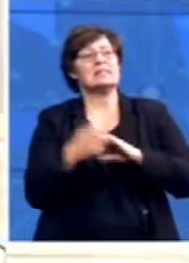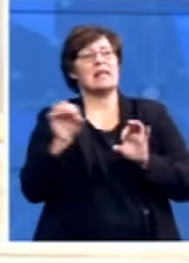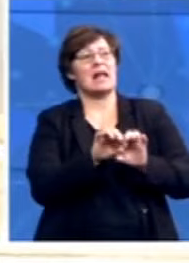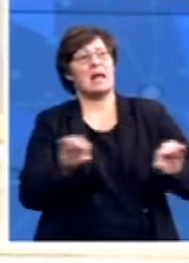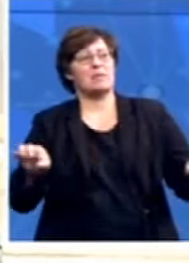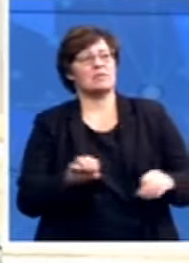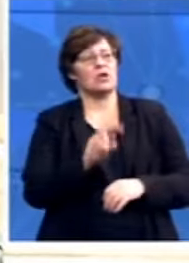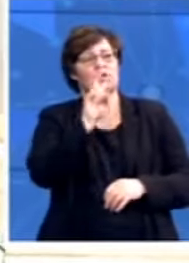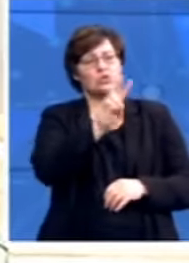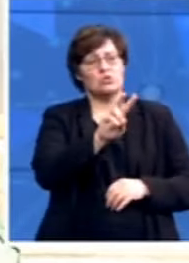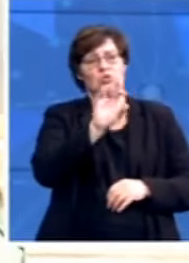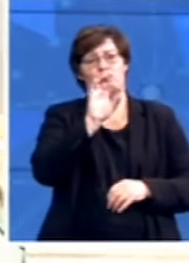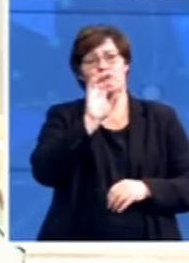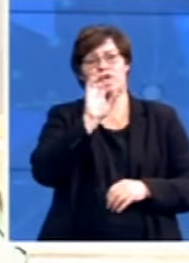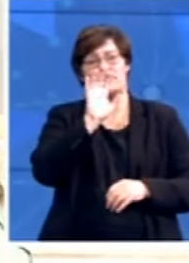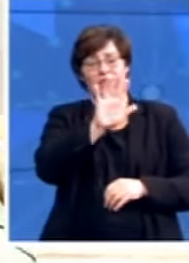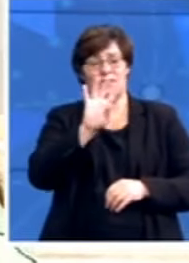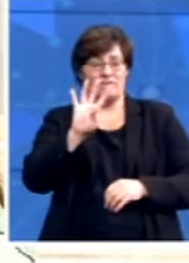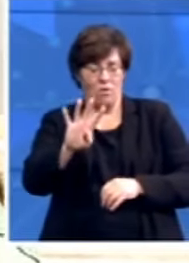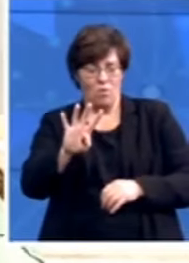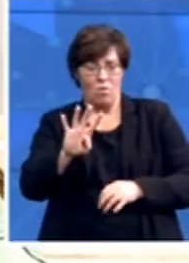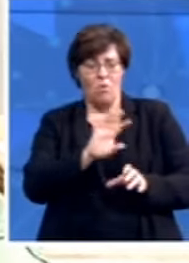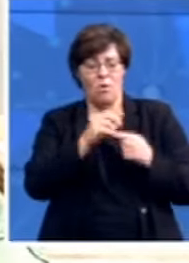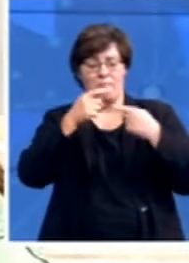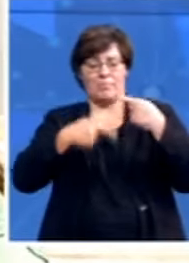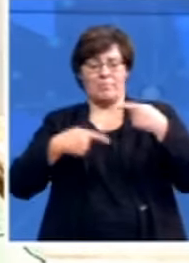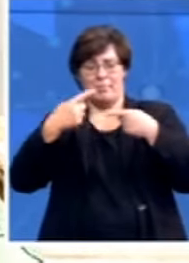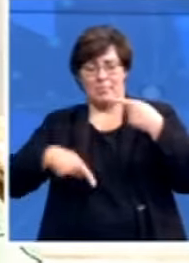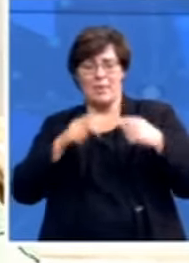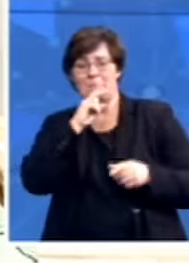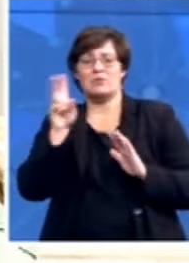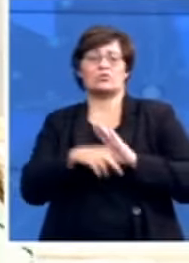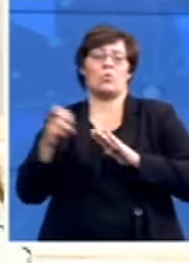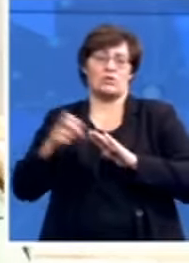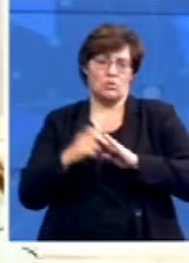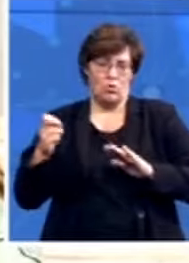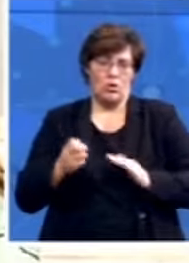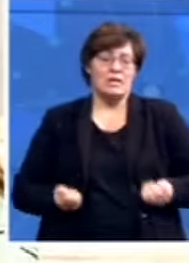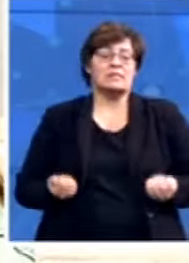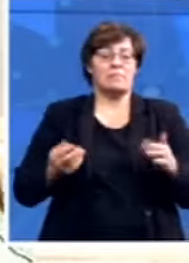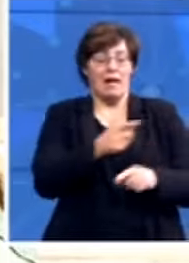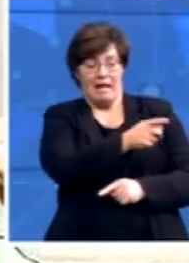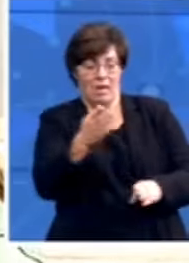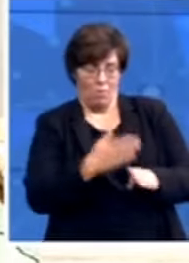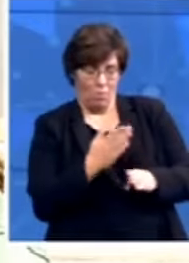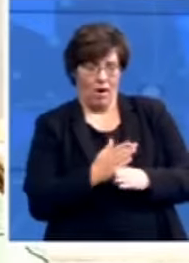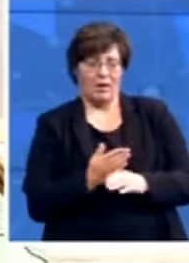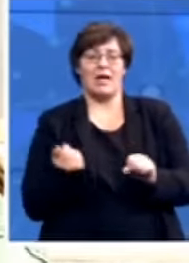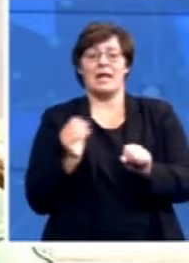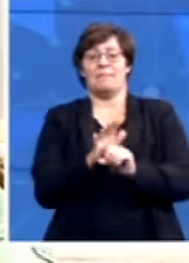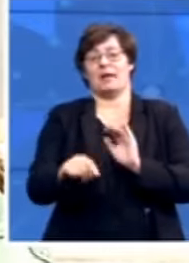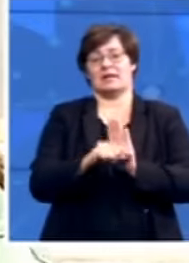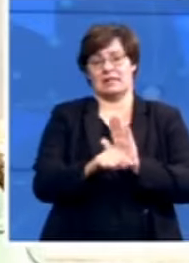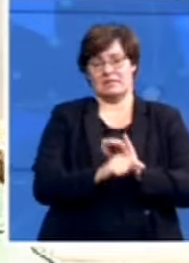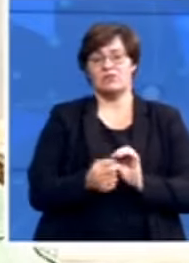that cable was stolen, impacting supply to operations. And that has put some manufacturers down for 12 days at a time,